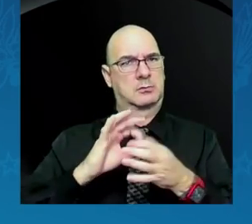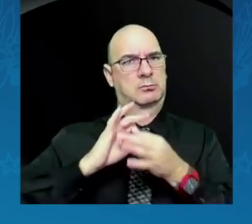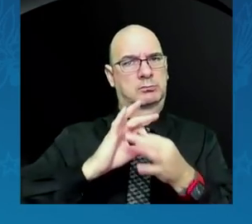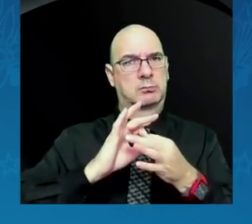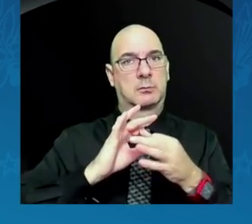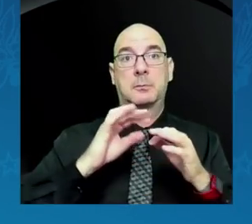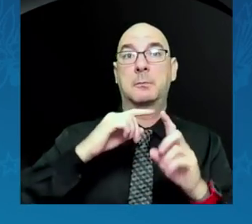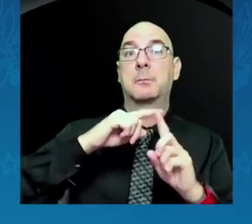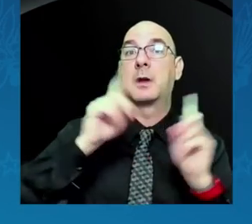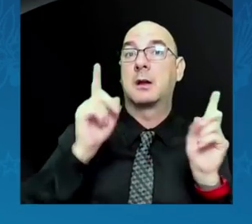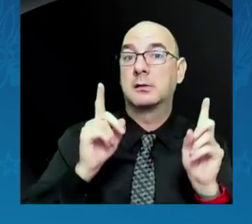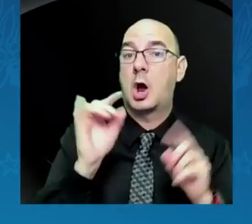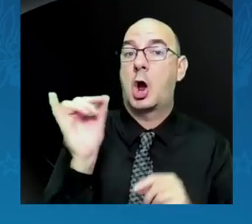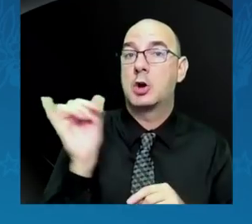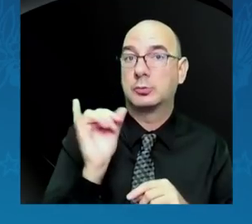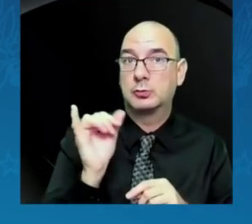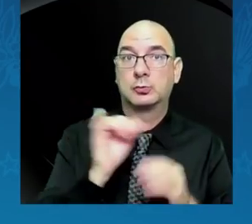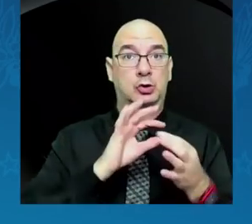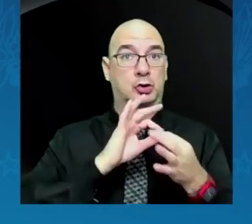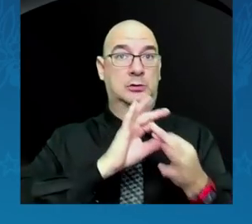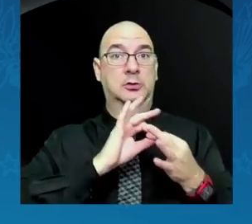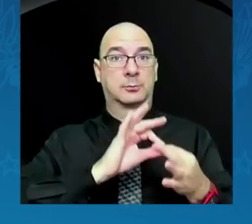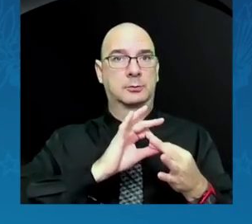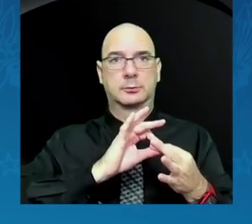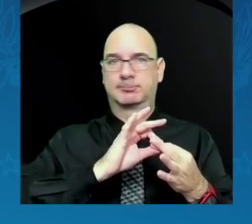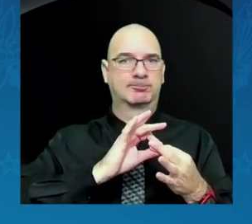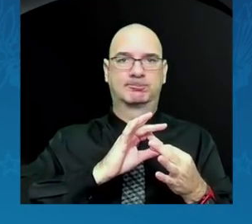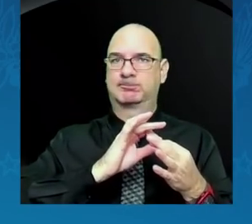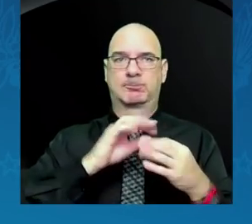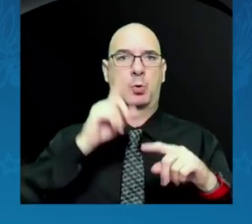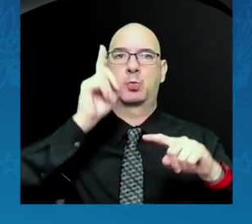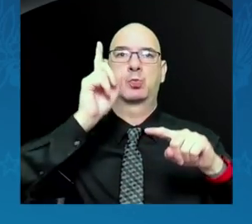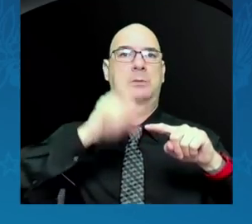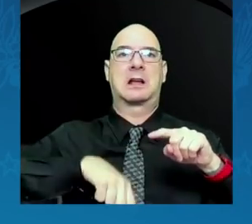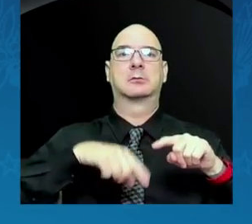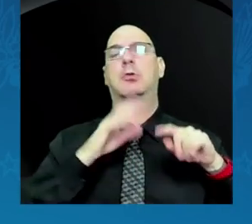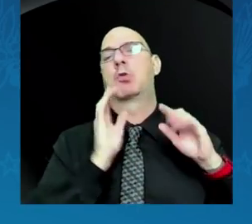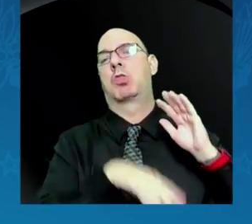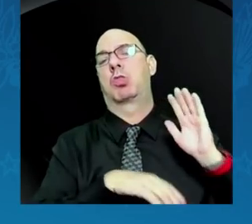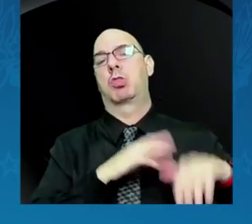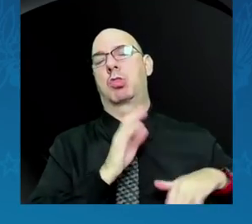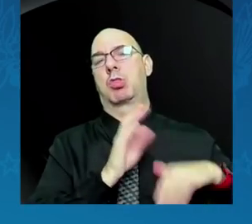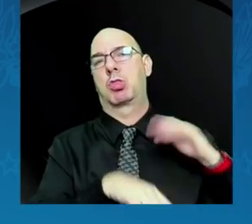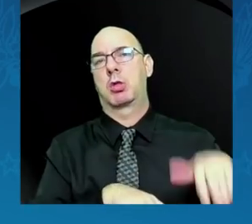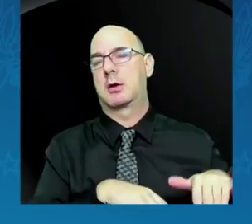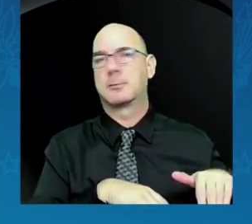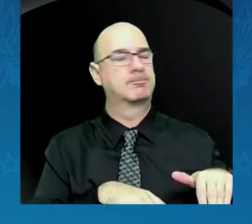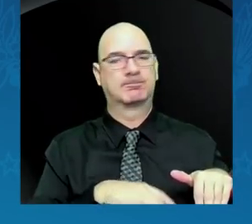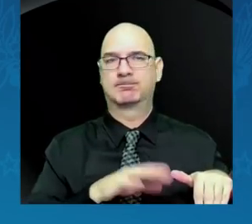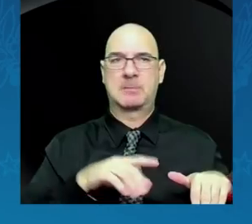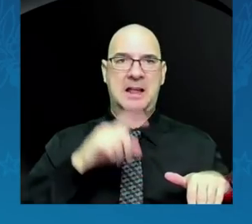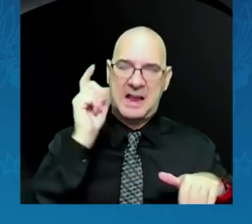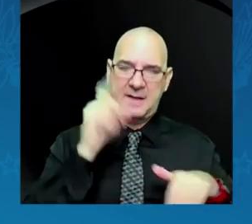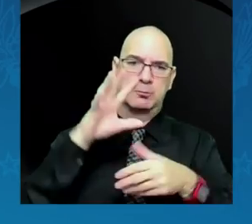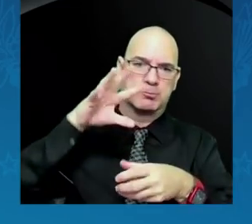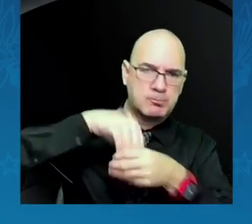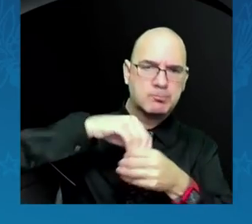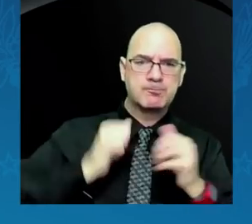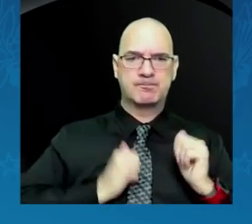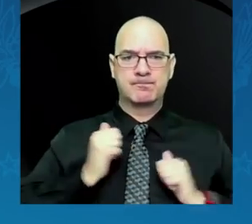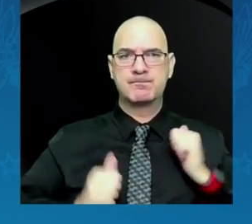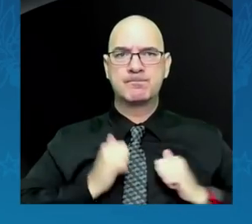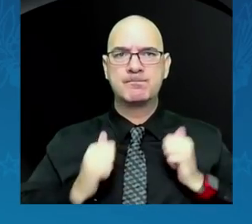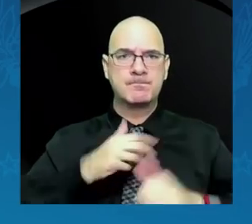can't take relationships for granted. We must be present, and that's one of the reasons that I've been traveling like I have,